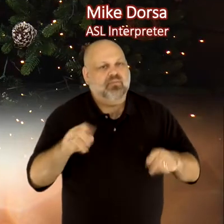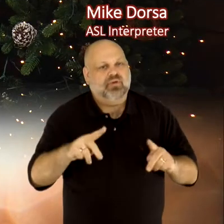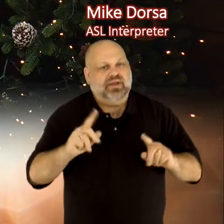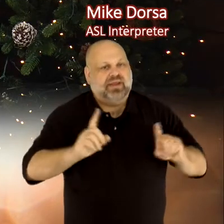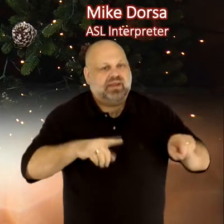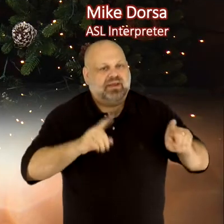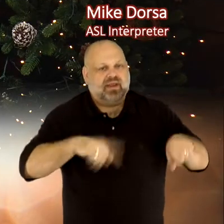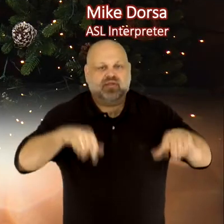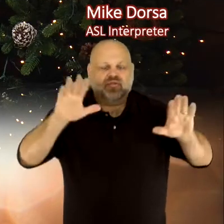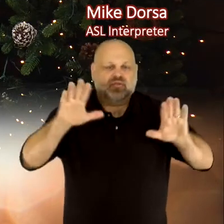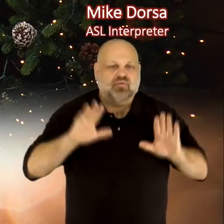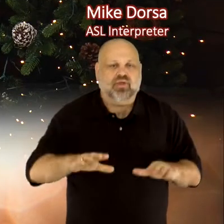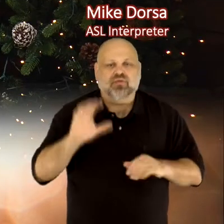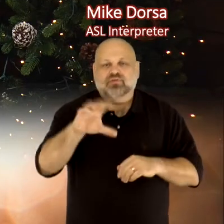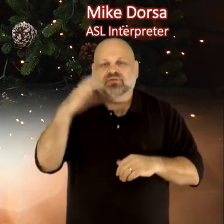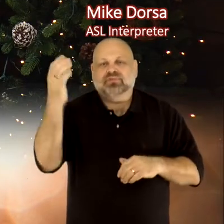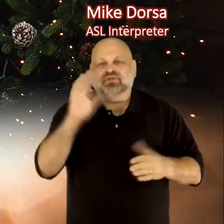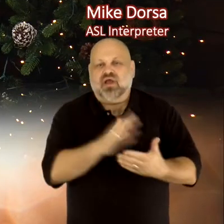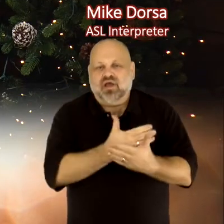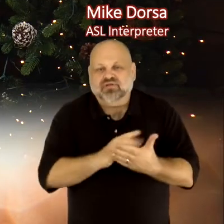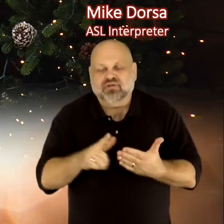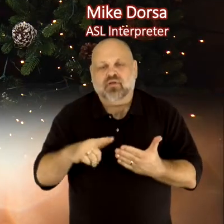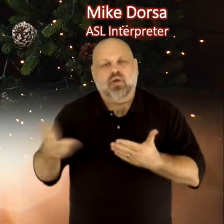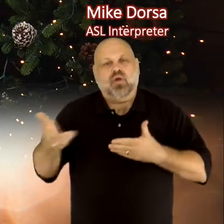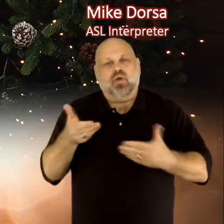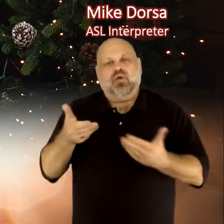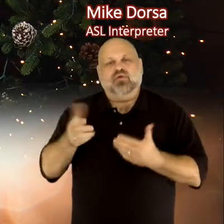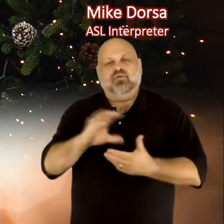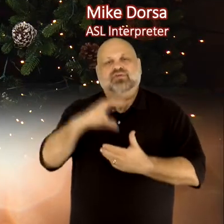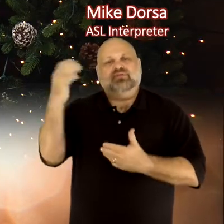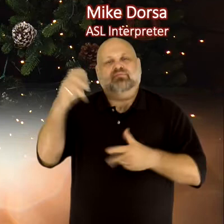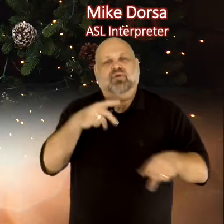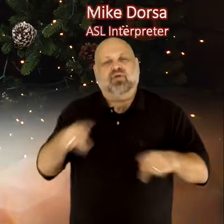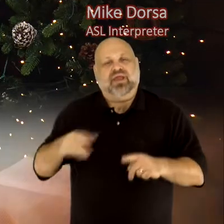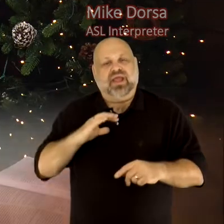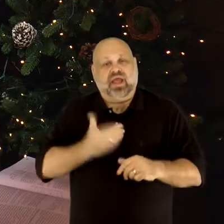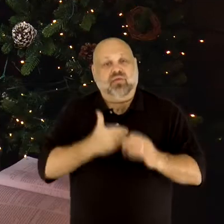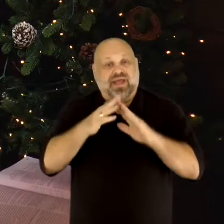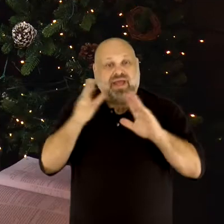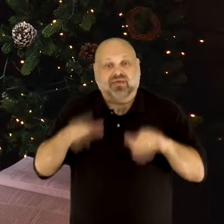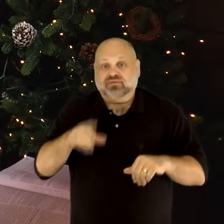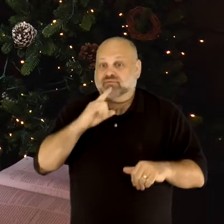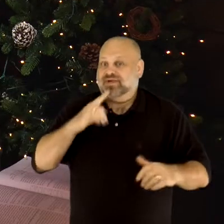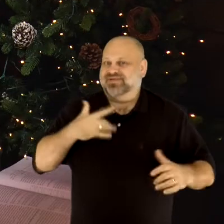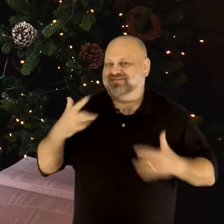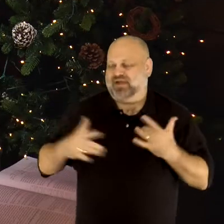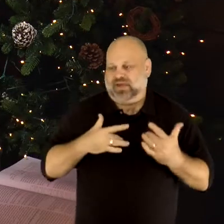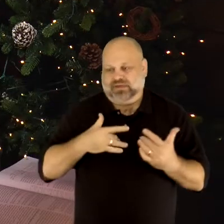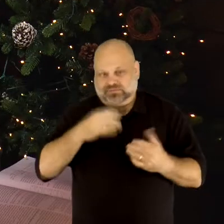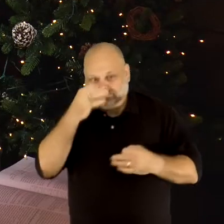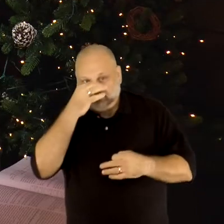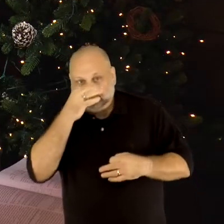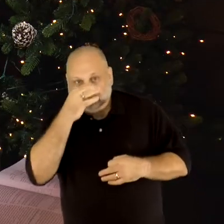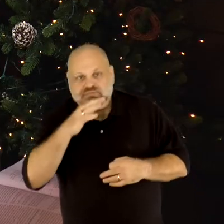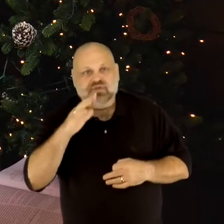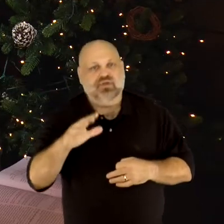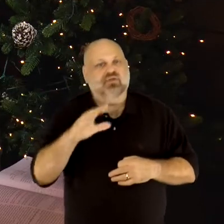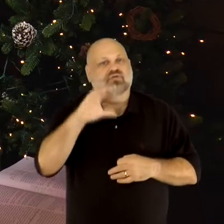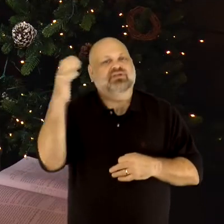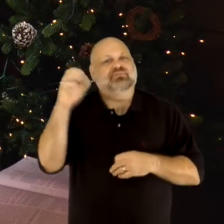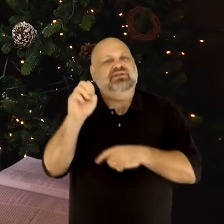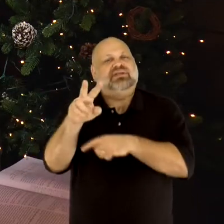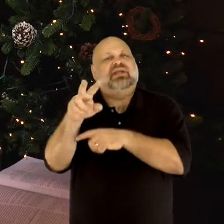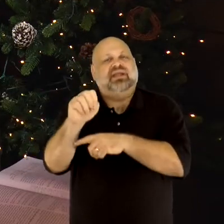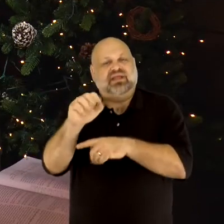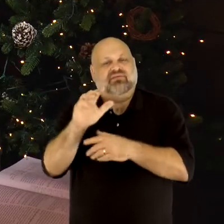Christmas concert, and we've hosted a Christmas party at our house, and I'm so excited about our upcoming Christmas Eve candlelight